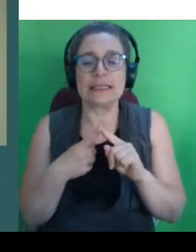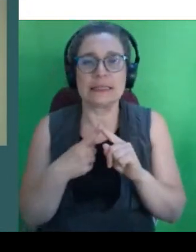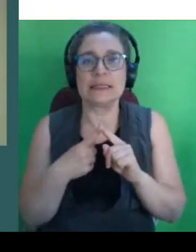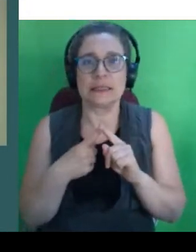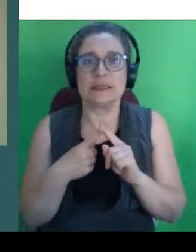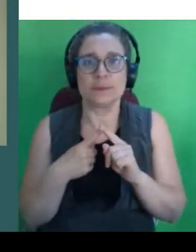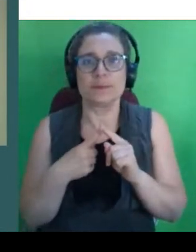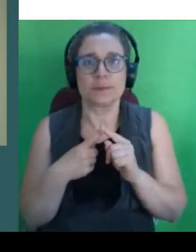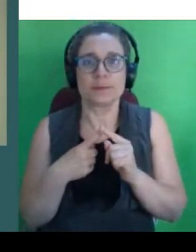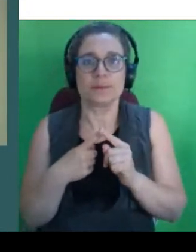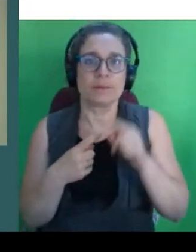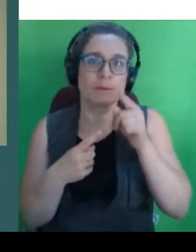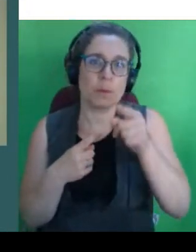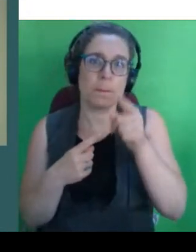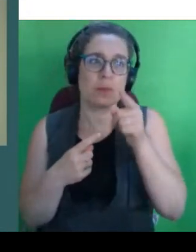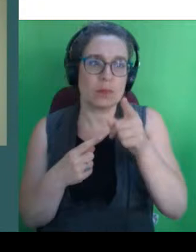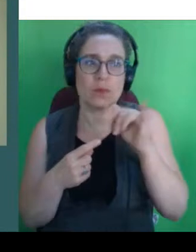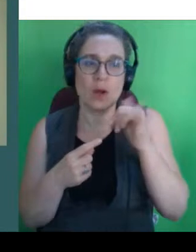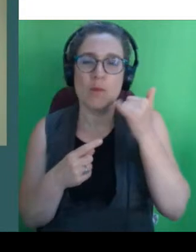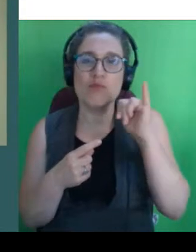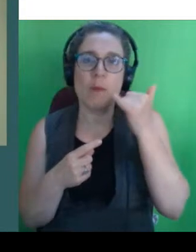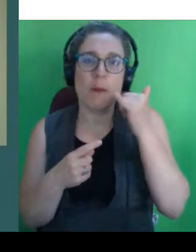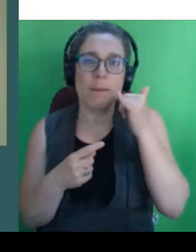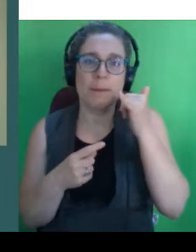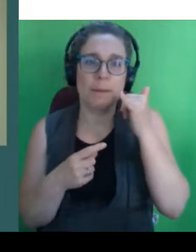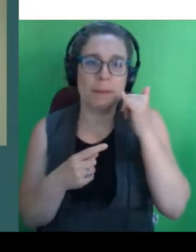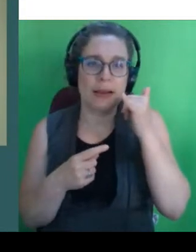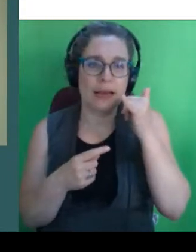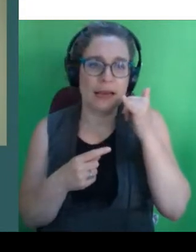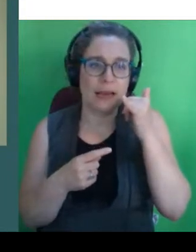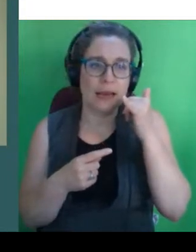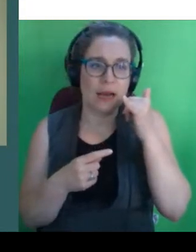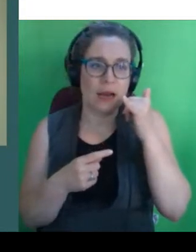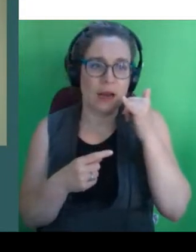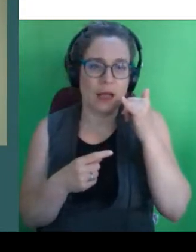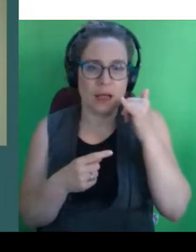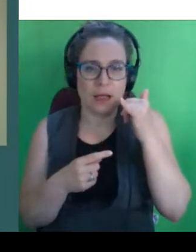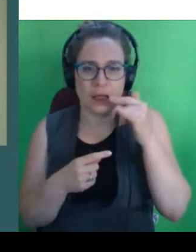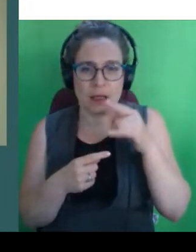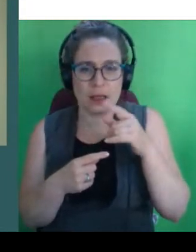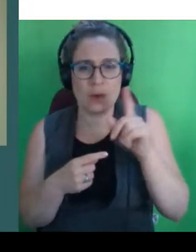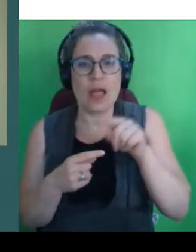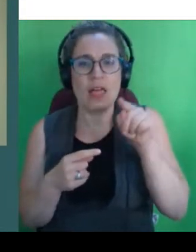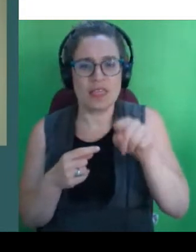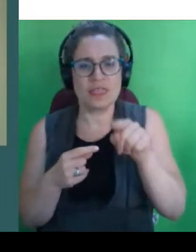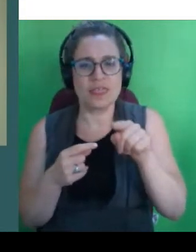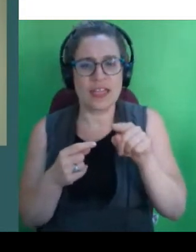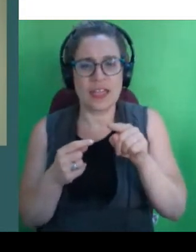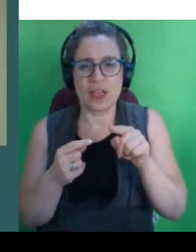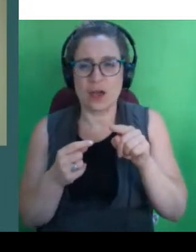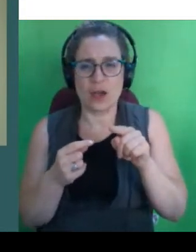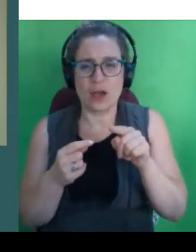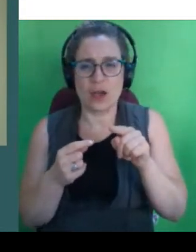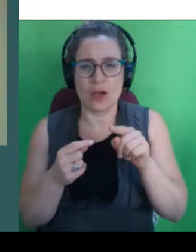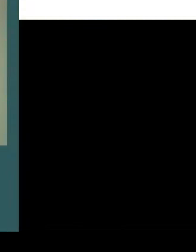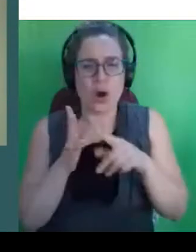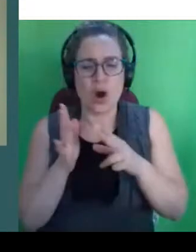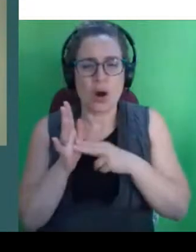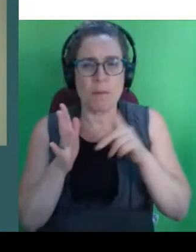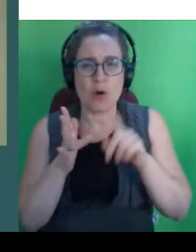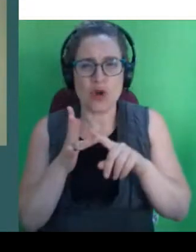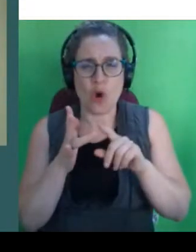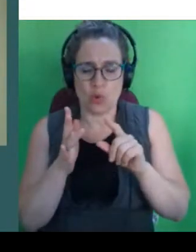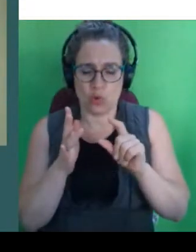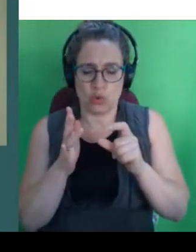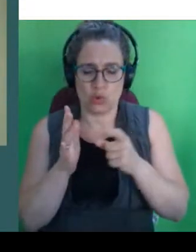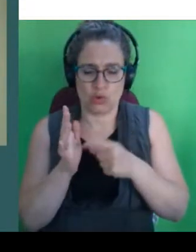probably the omalizumab does, but the monoclonal Xolair used for asthma